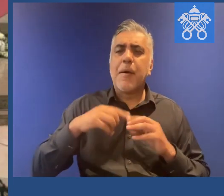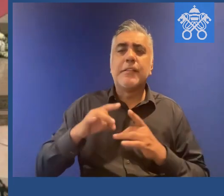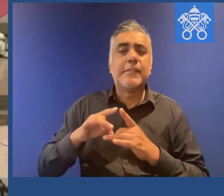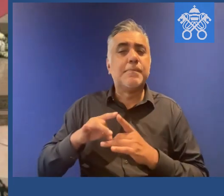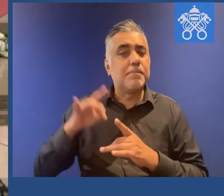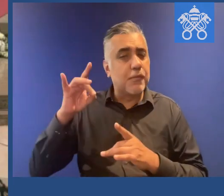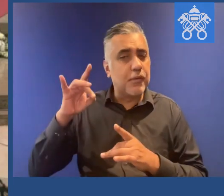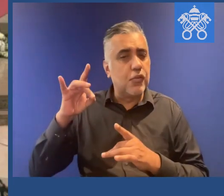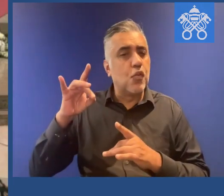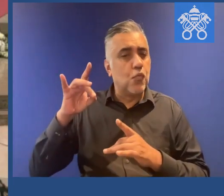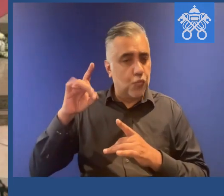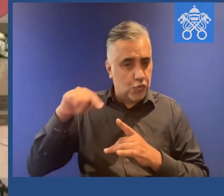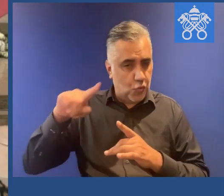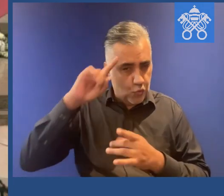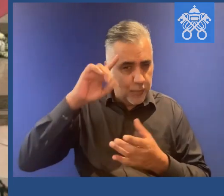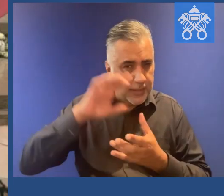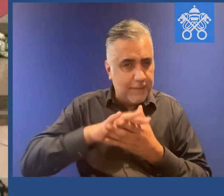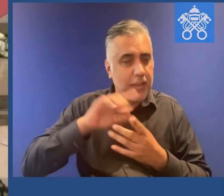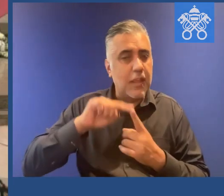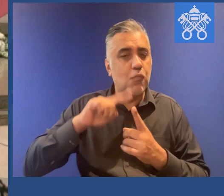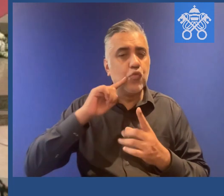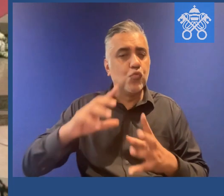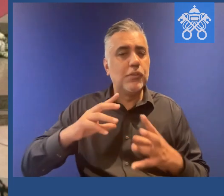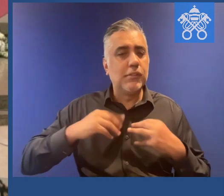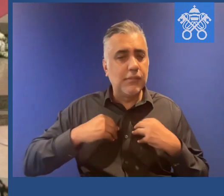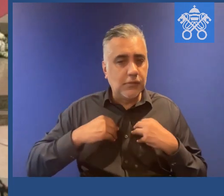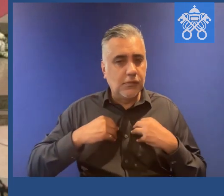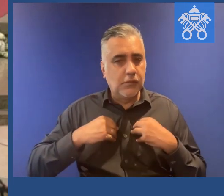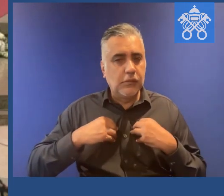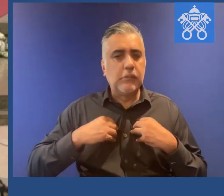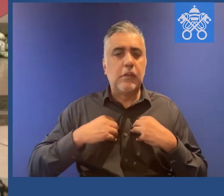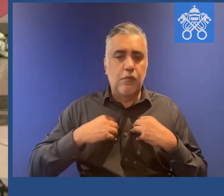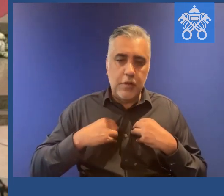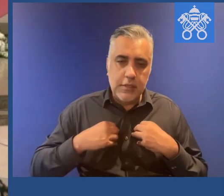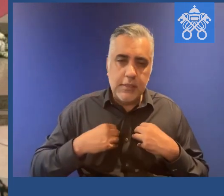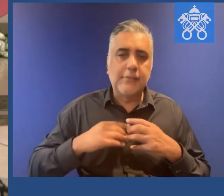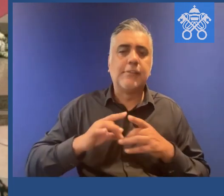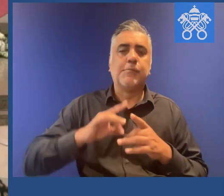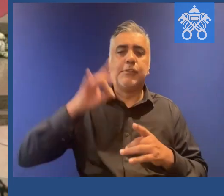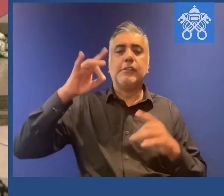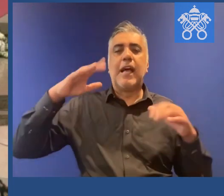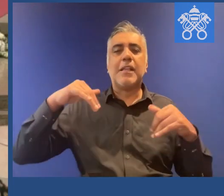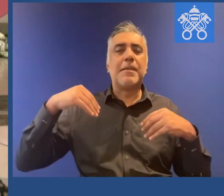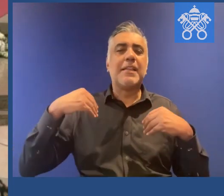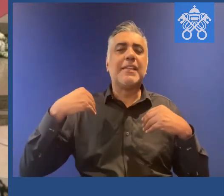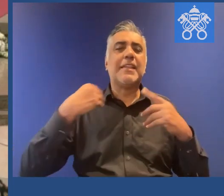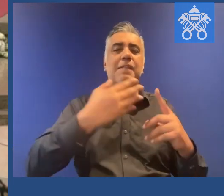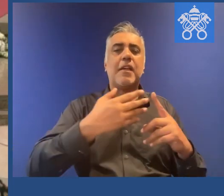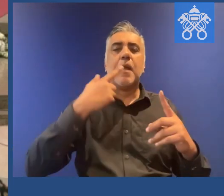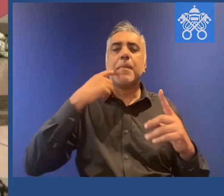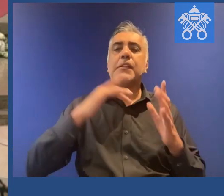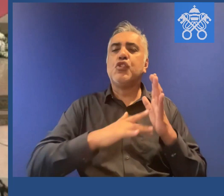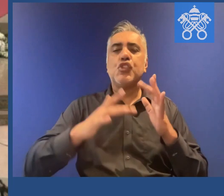Spirit, which those who believed in him were to receive, for as yet the Spirit had not been given,